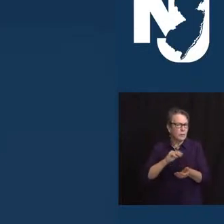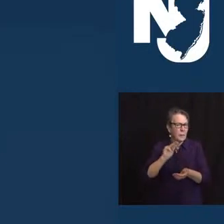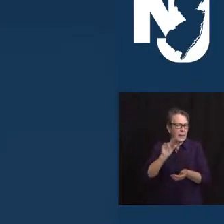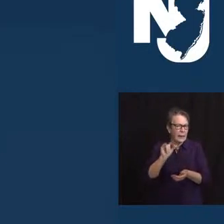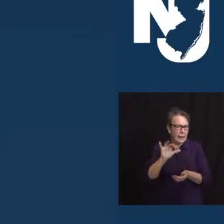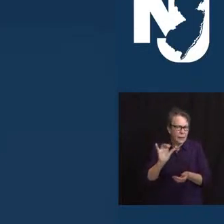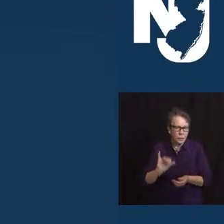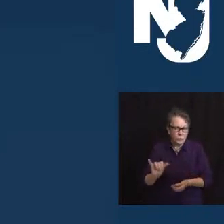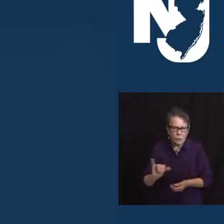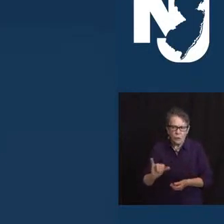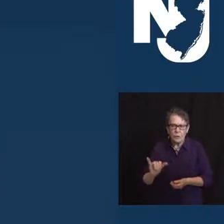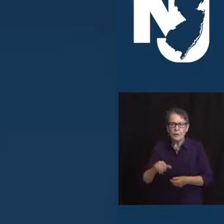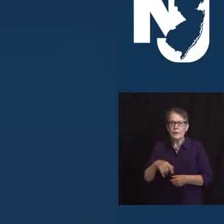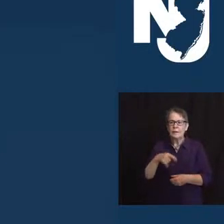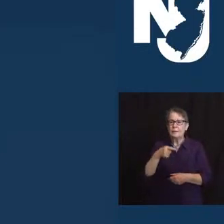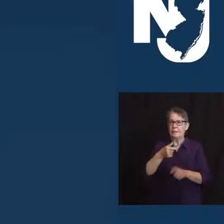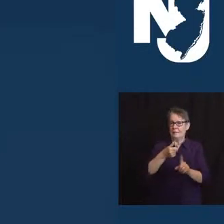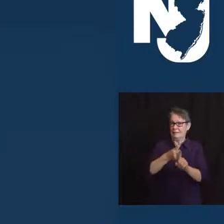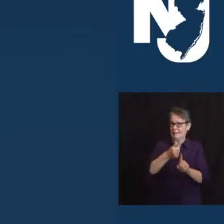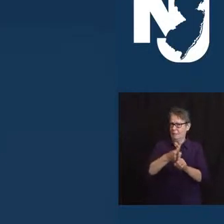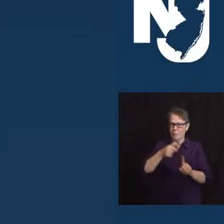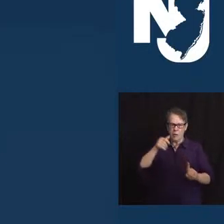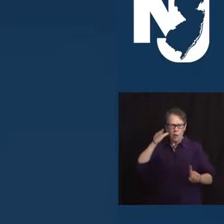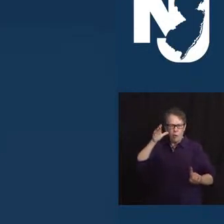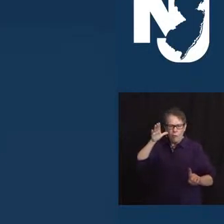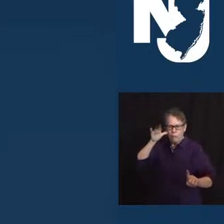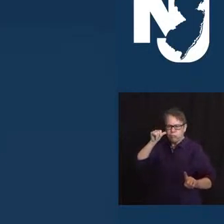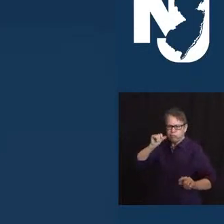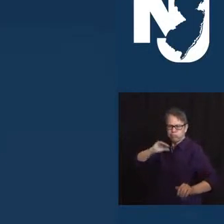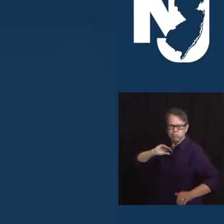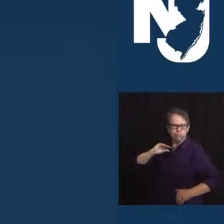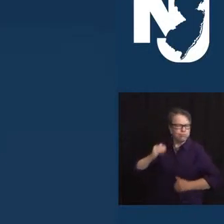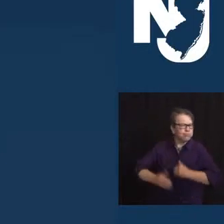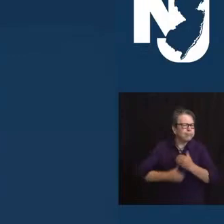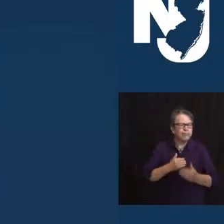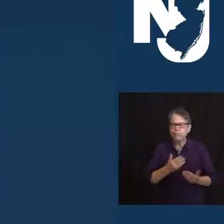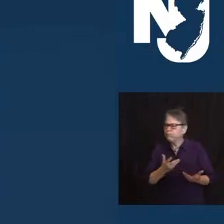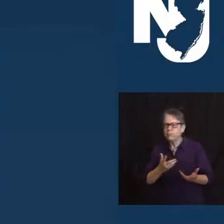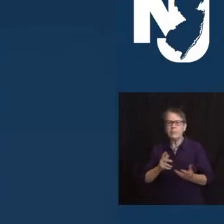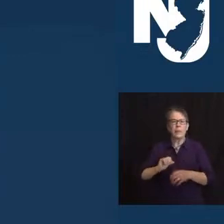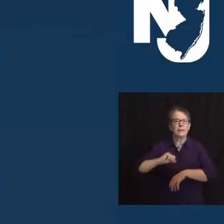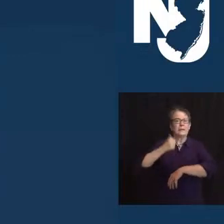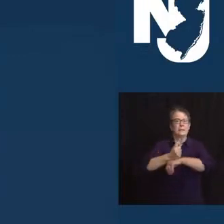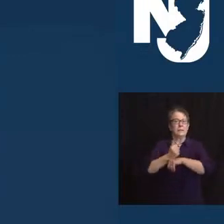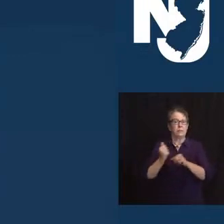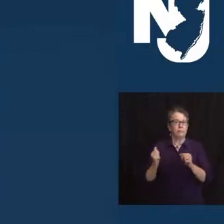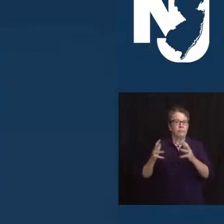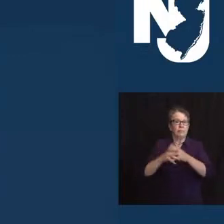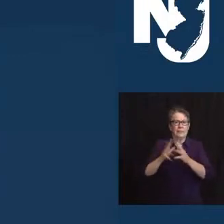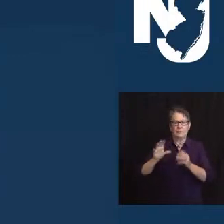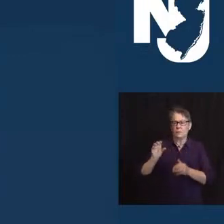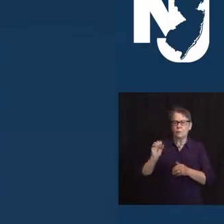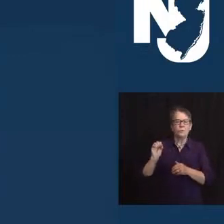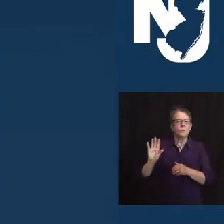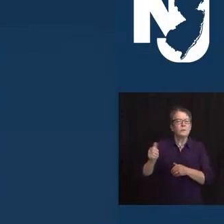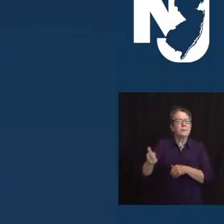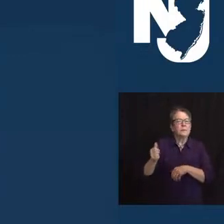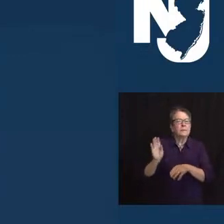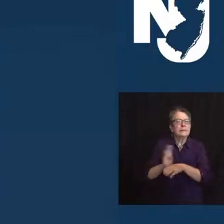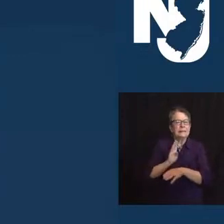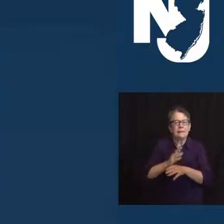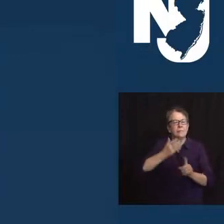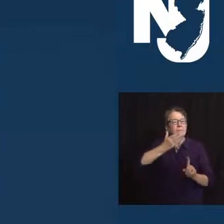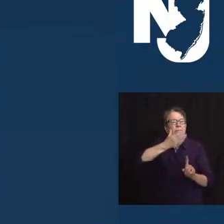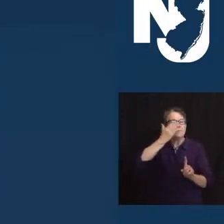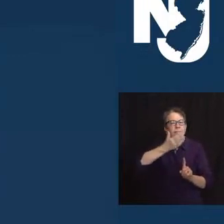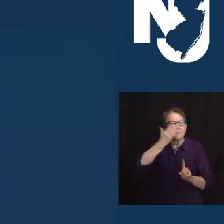stubbornness, he started his own fragrance and flavor company, Penta International, back in 1976. Penta continues